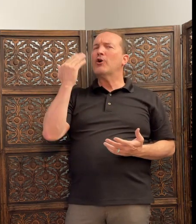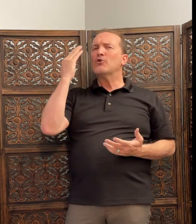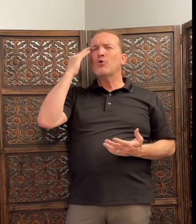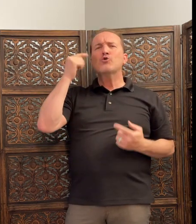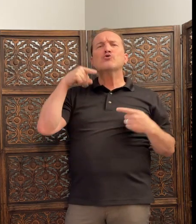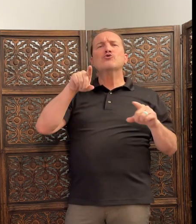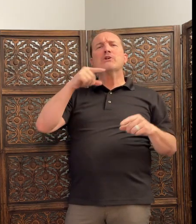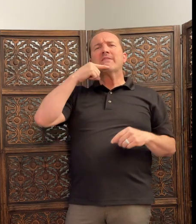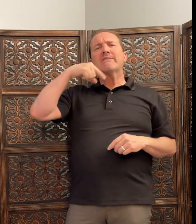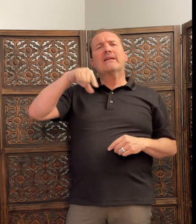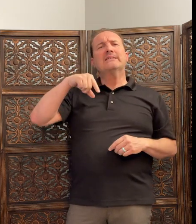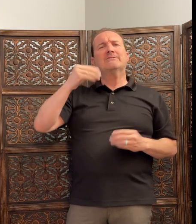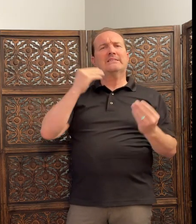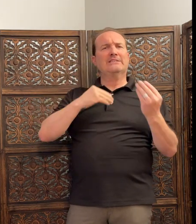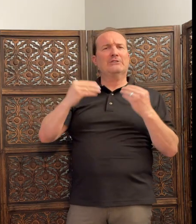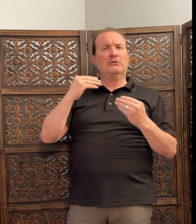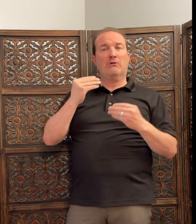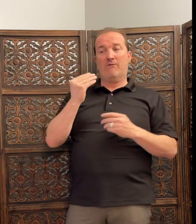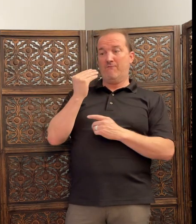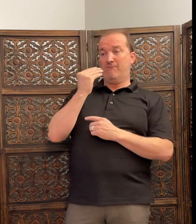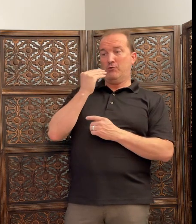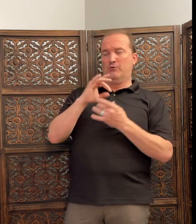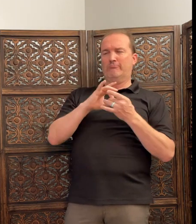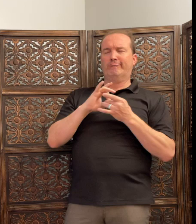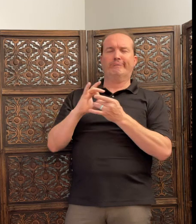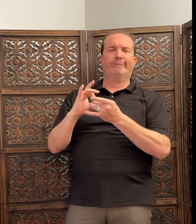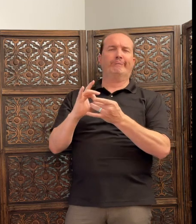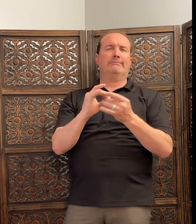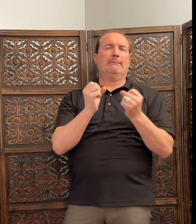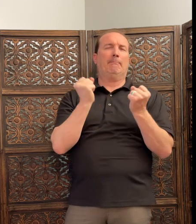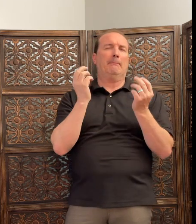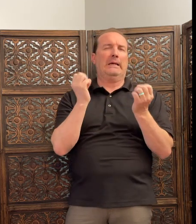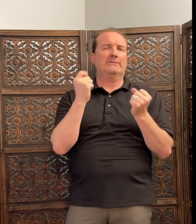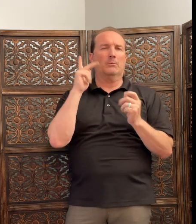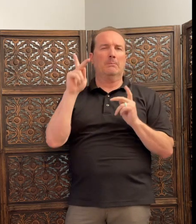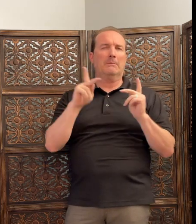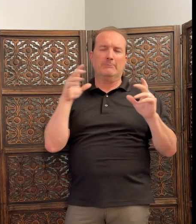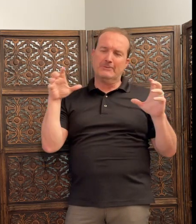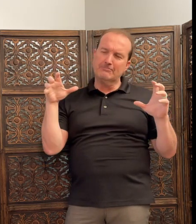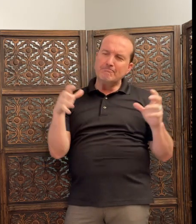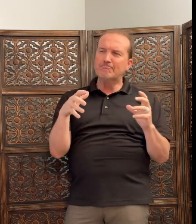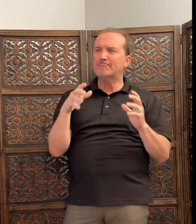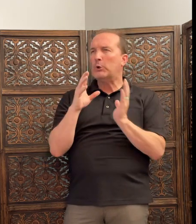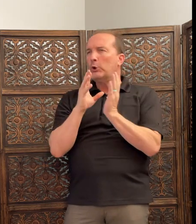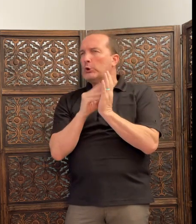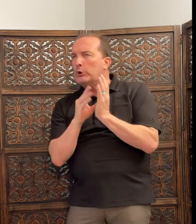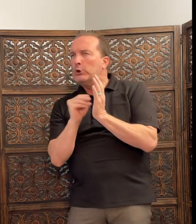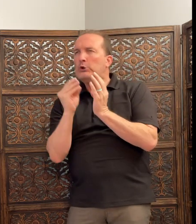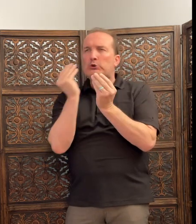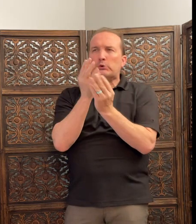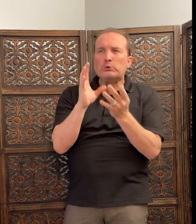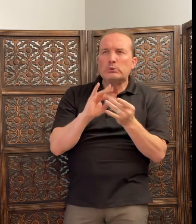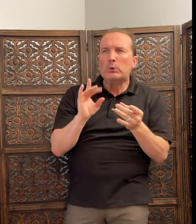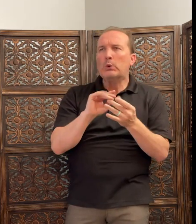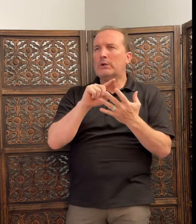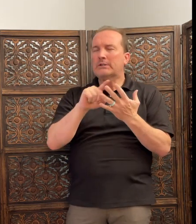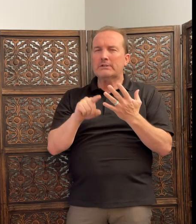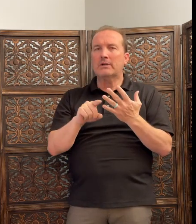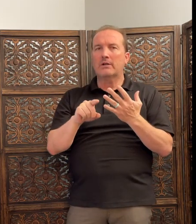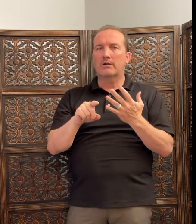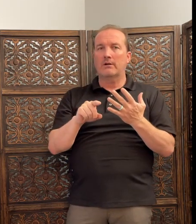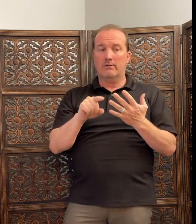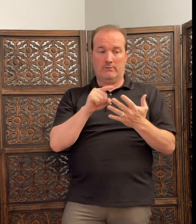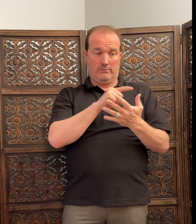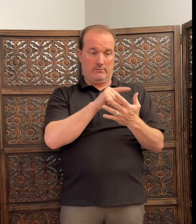Better so, think of Thanksgiving dinner. Food is a unifier and it does an amazing job of bringing people together to learn and tell